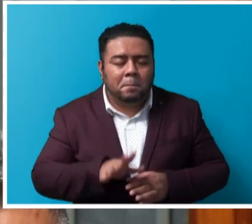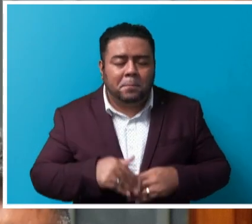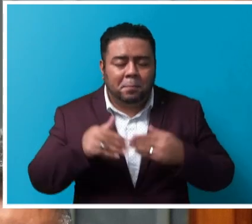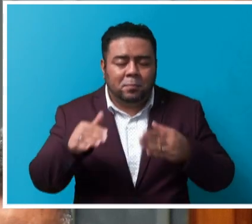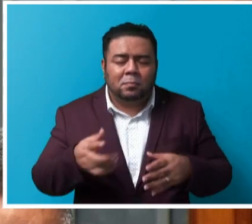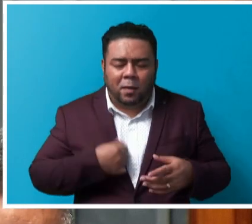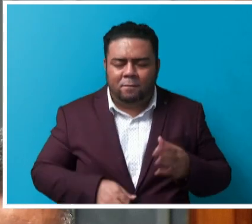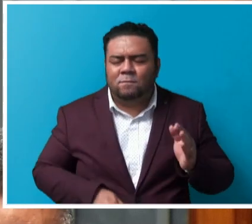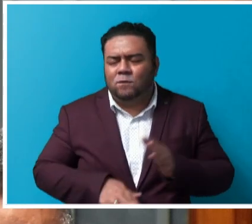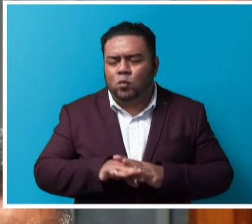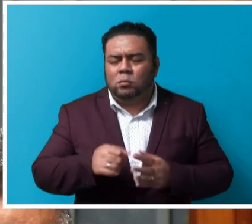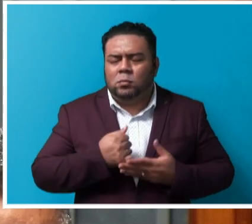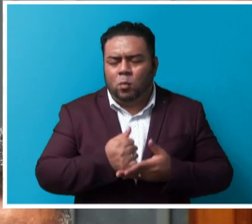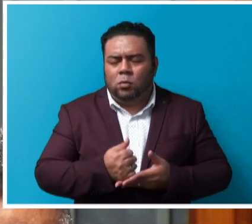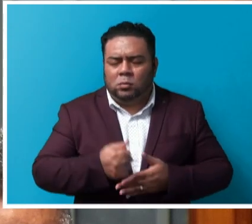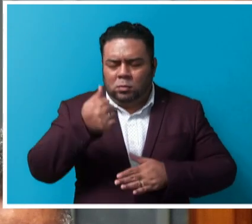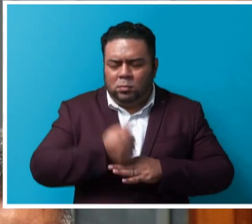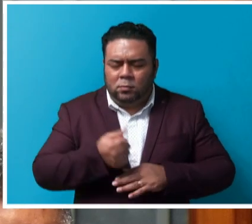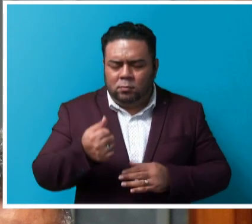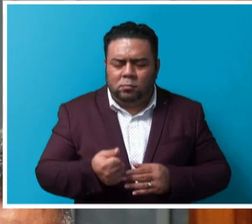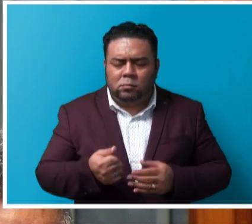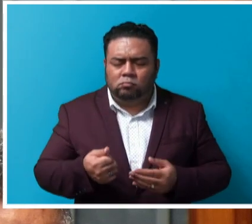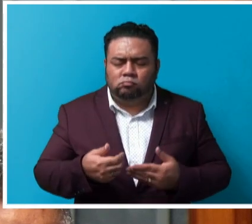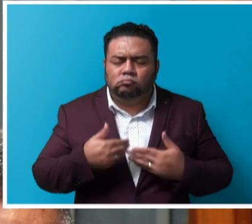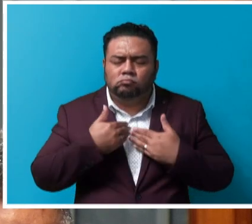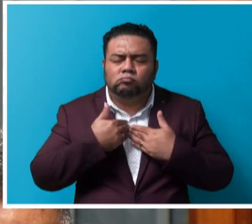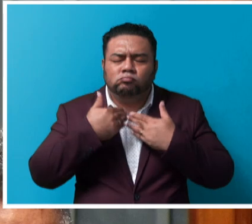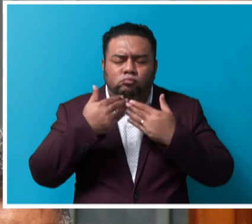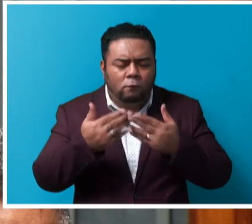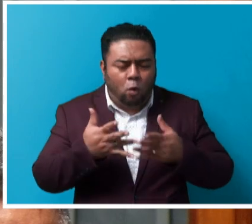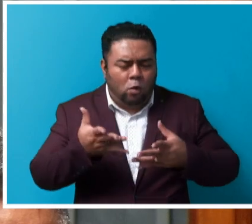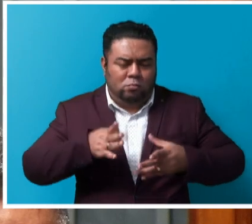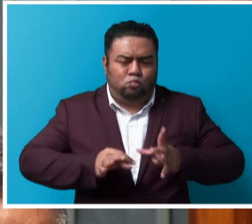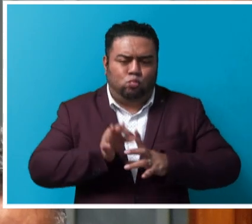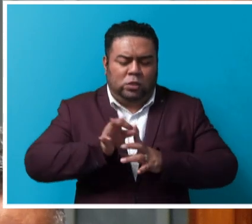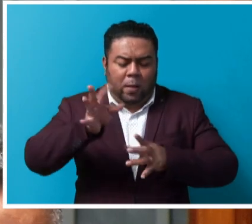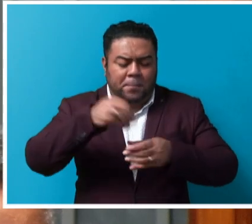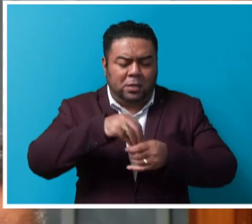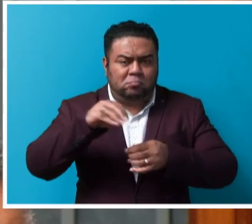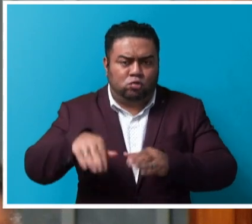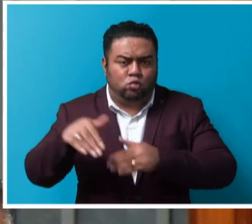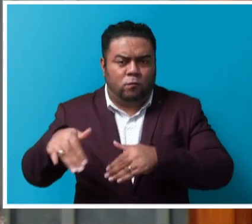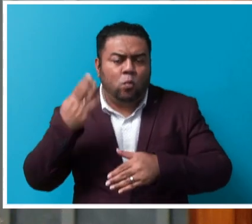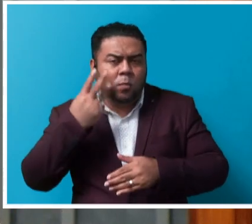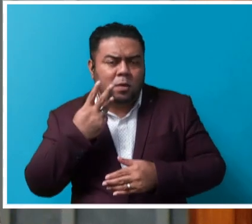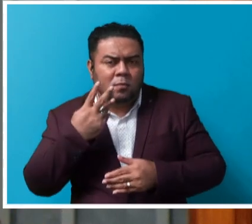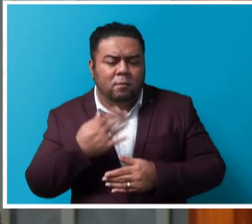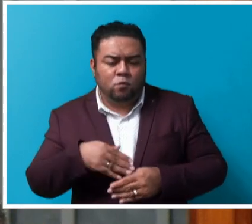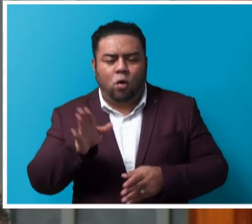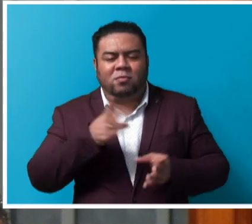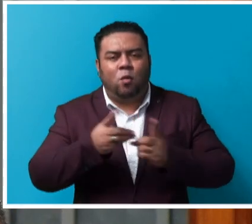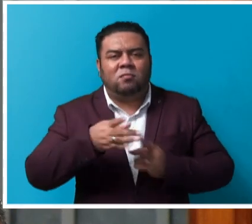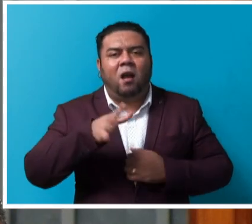fully support the government's commitment to increasing the participation of women as directors of boards of public